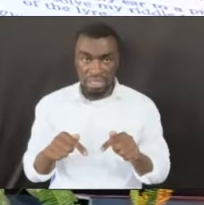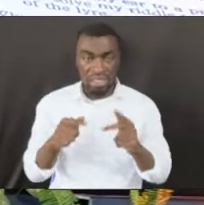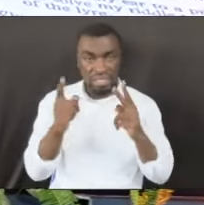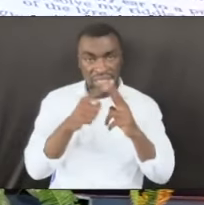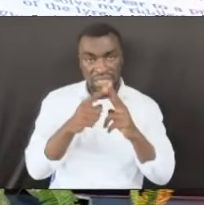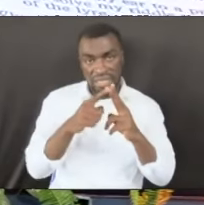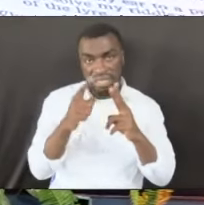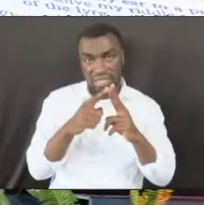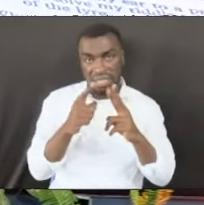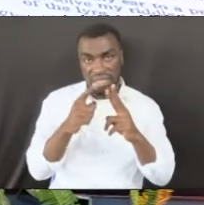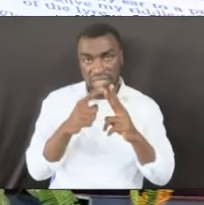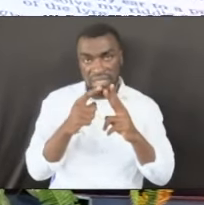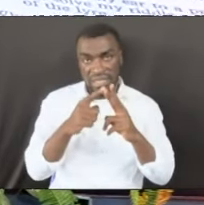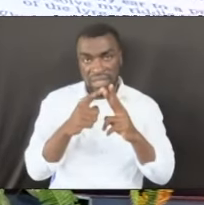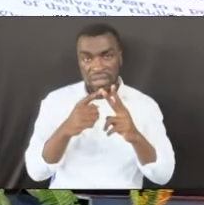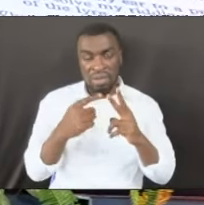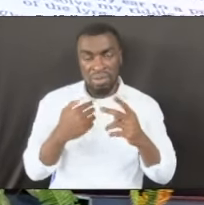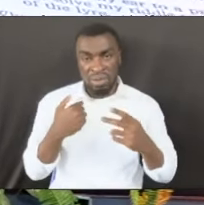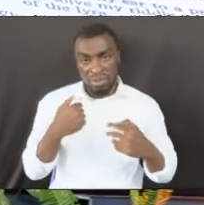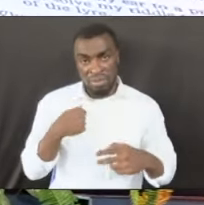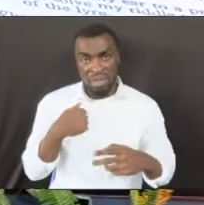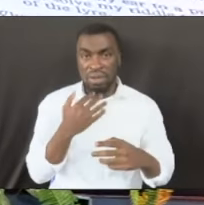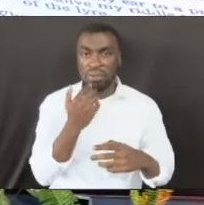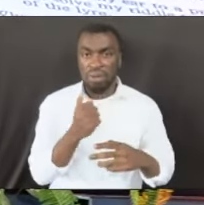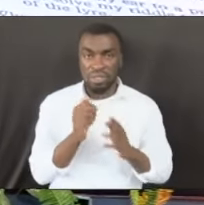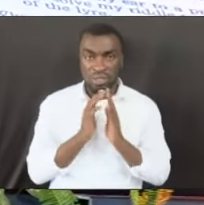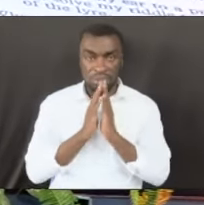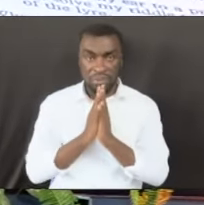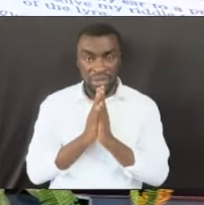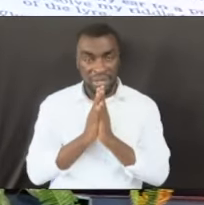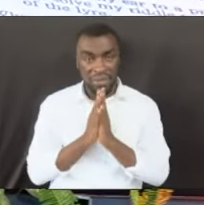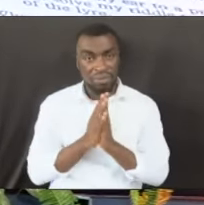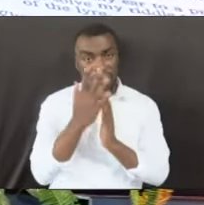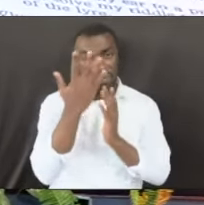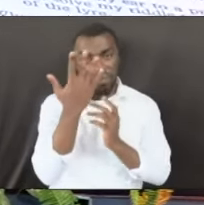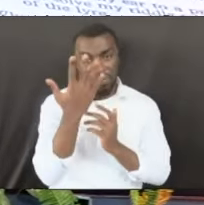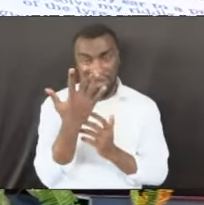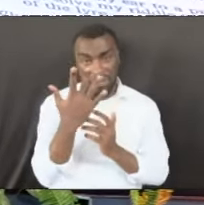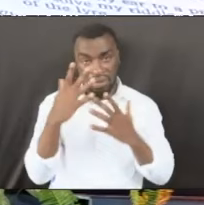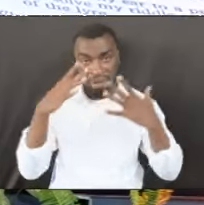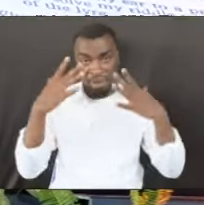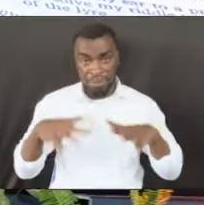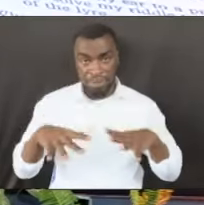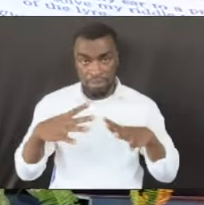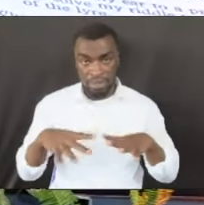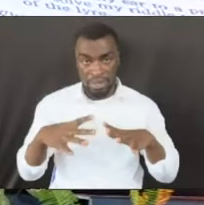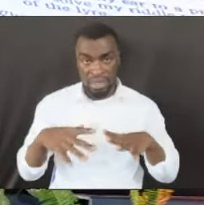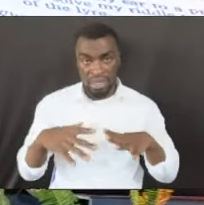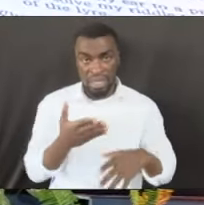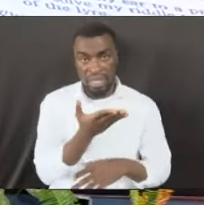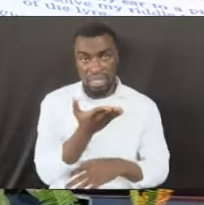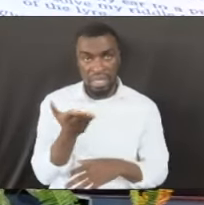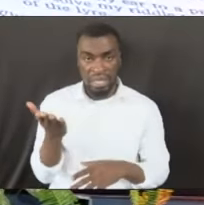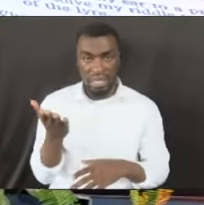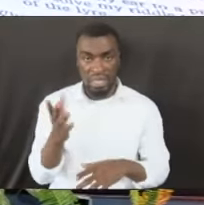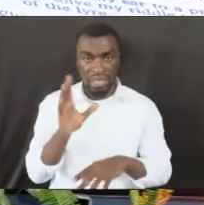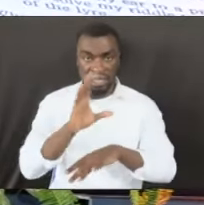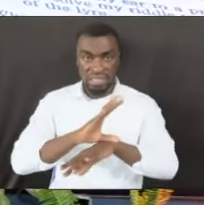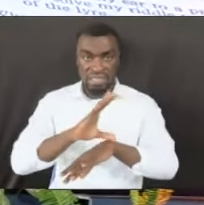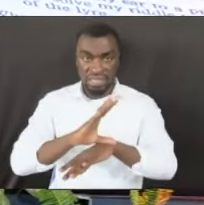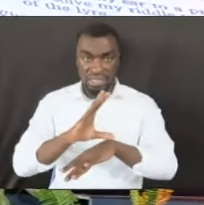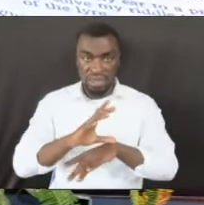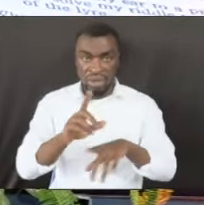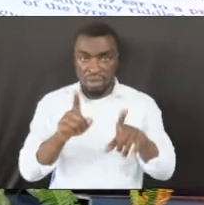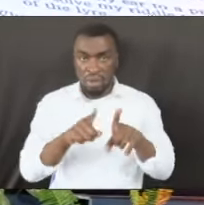item, I want you to pray for at least 5 people in this congregation, including your